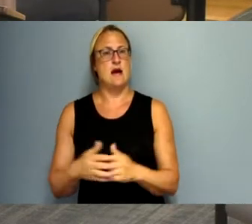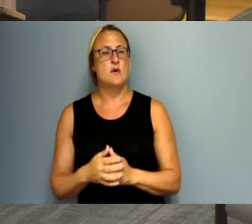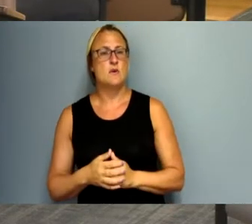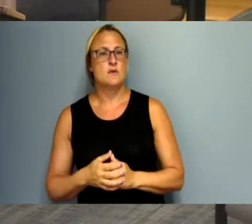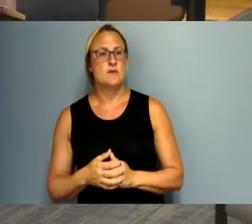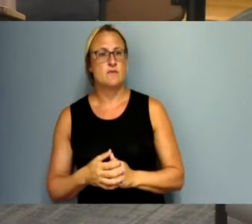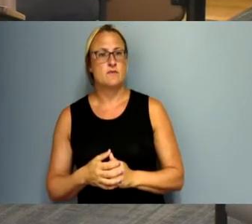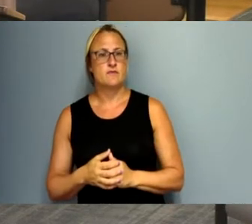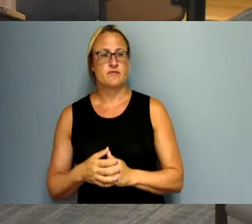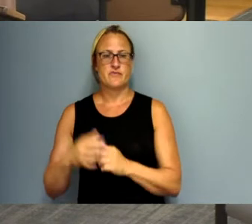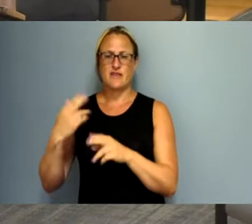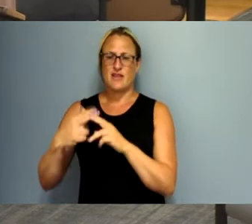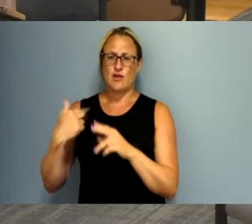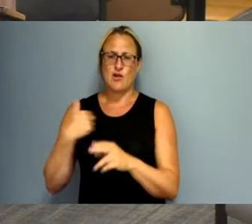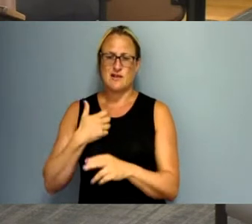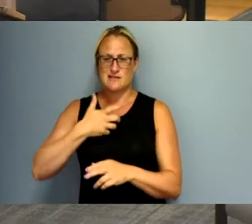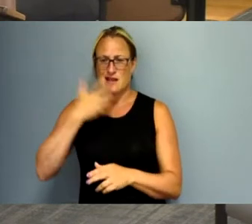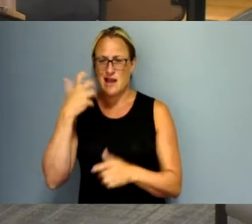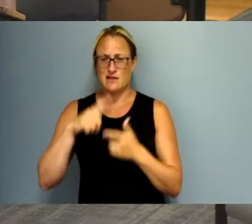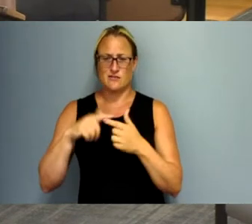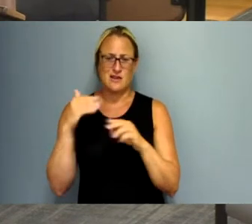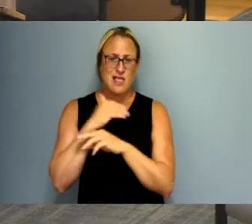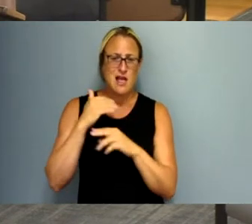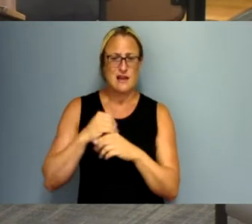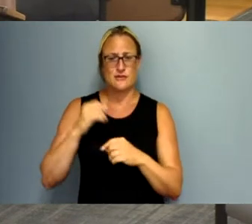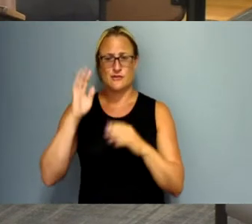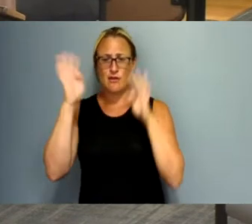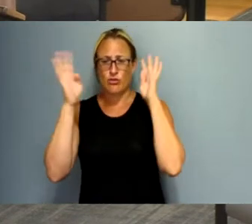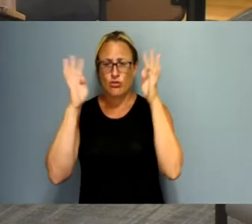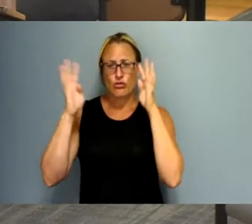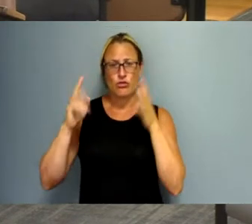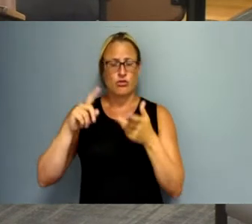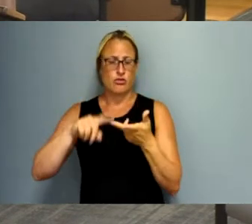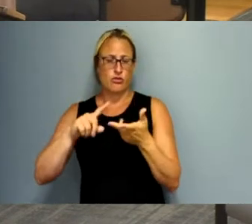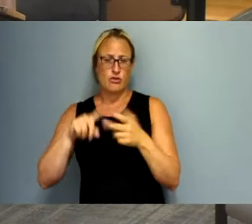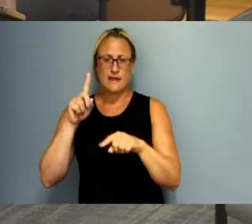We've been referred to as angry, liars, conspiracy theorists, have been told we can't attend public